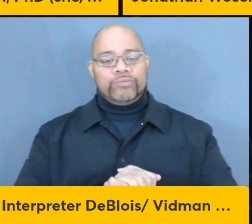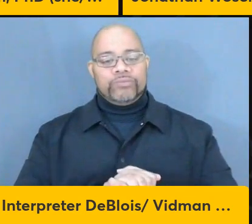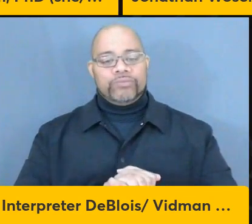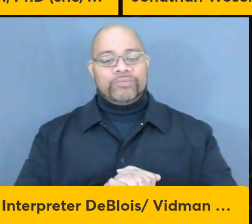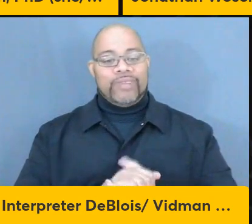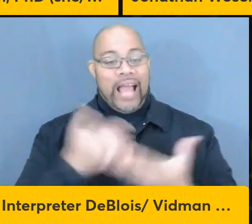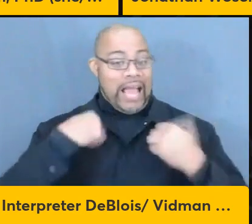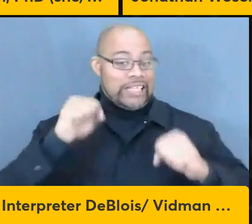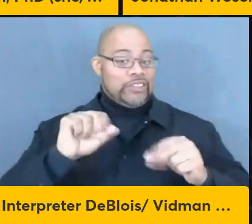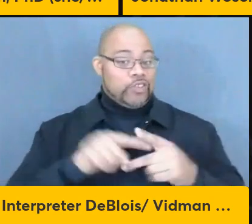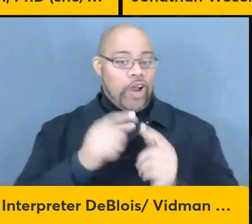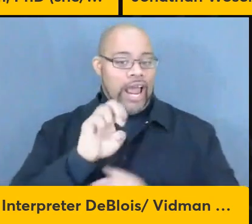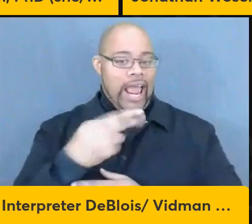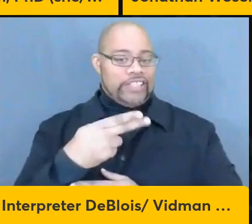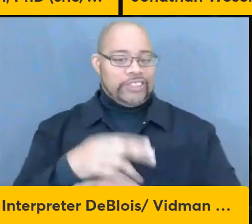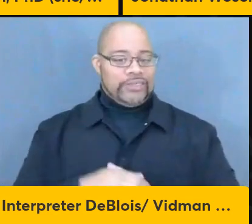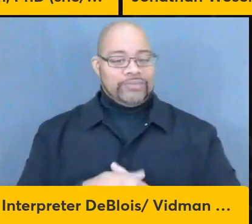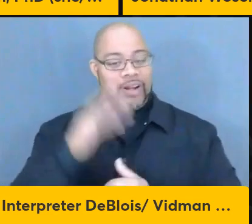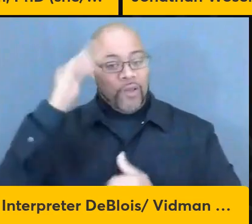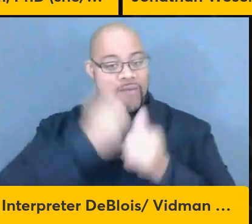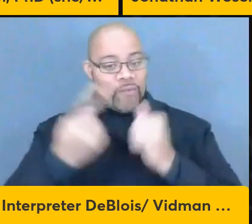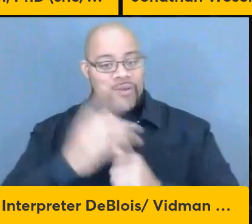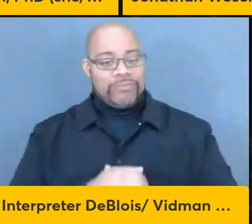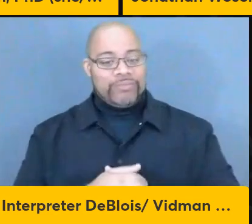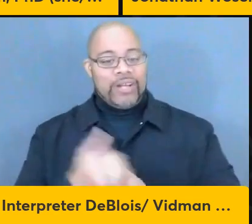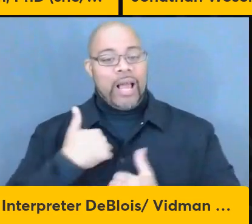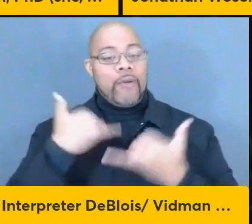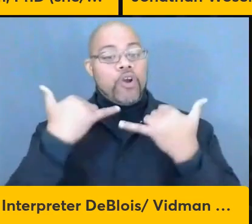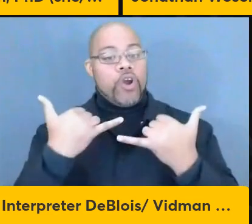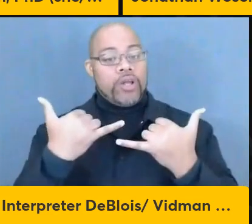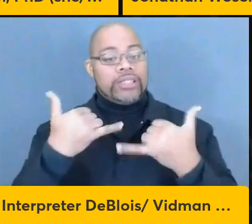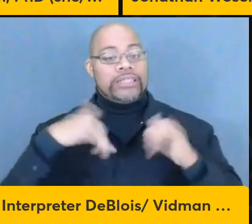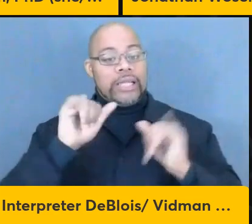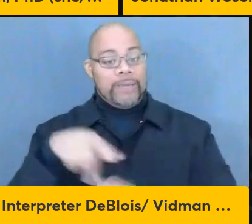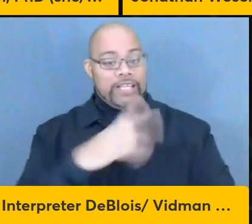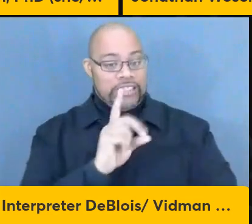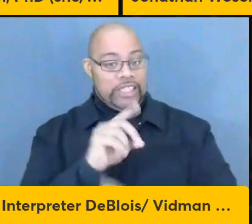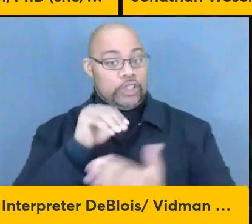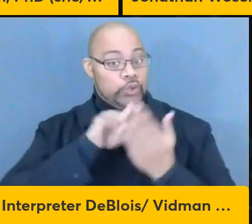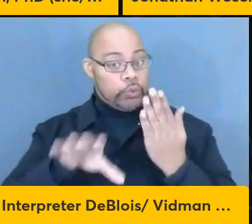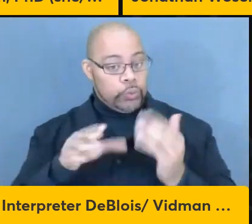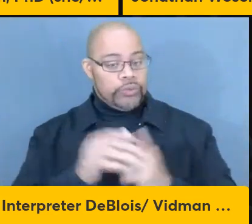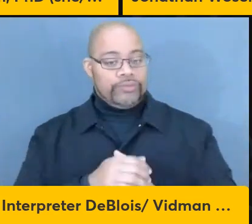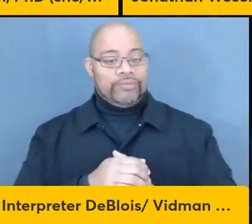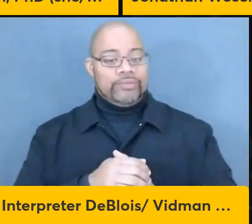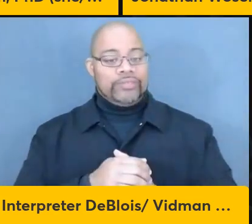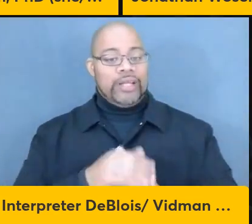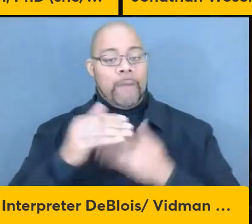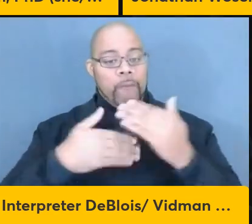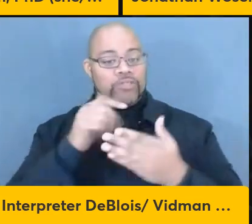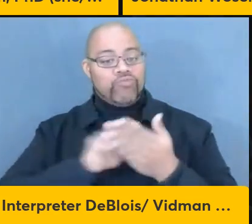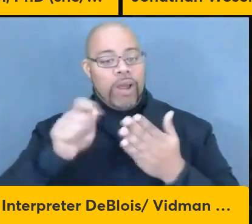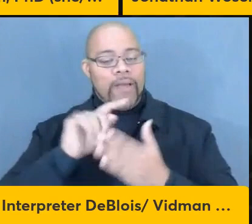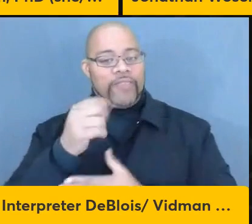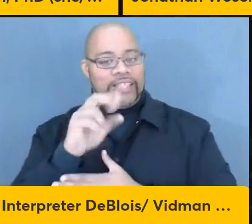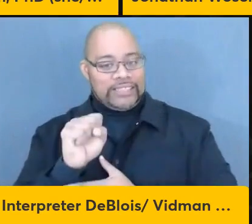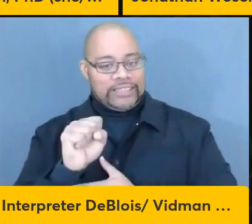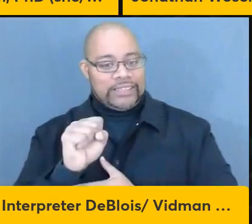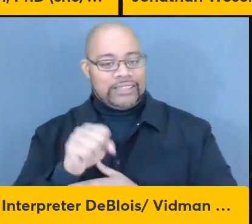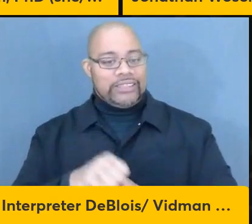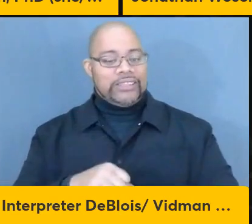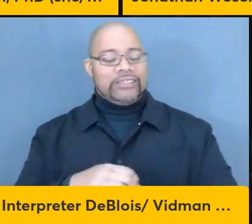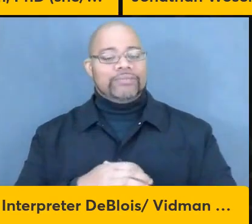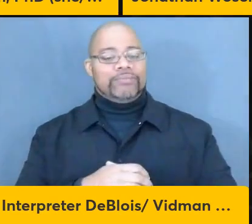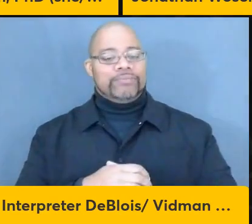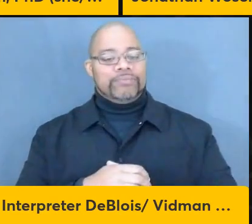Okay, I can start. Hi, everybody. I'm currently still a PhD student. I'm in the process of writing my thesis, about 2 more months left, I